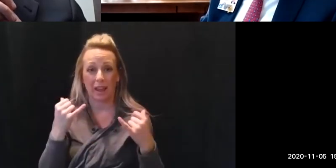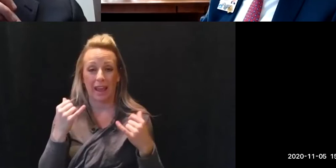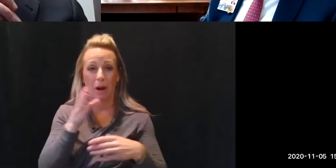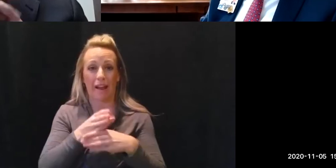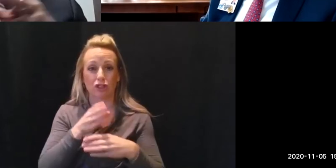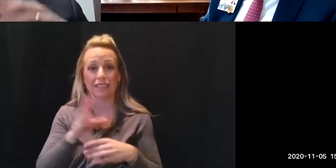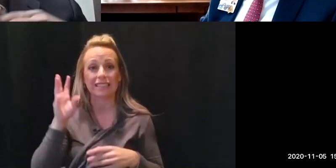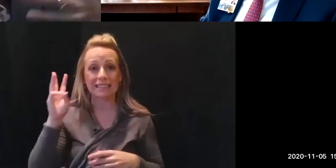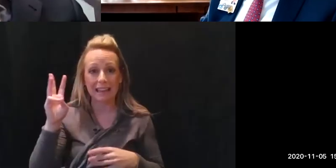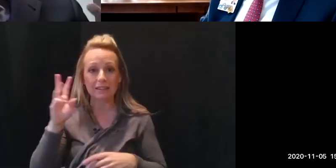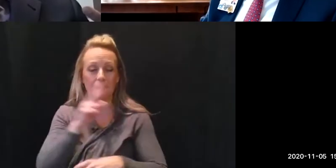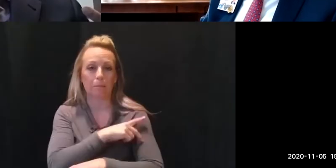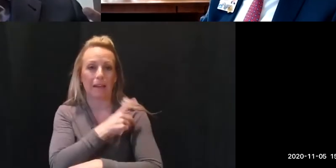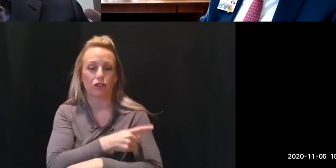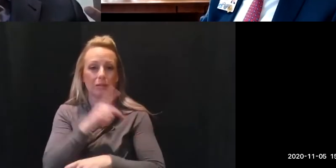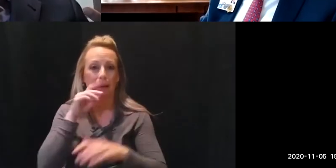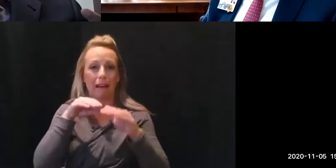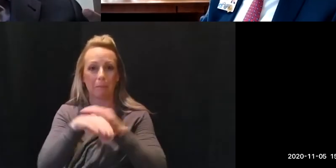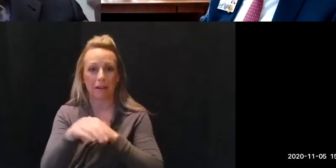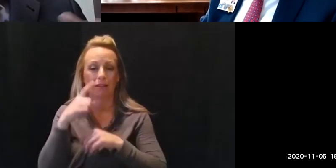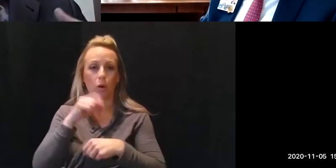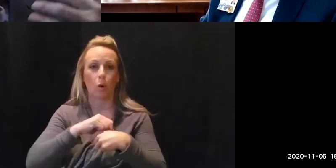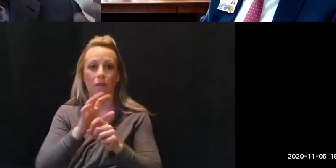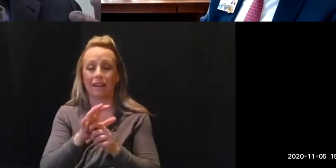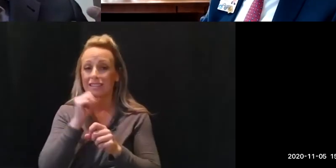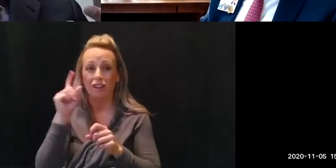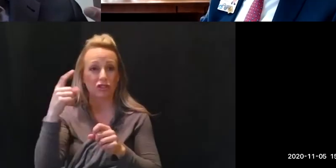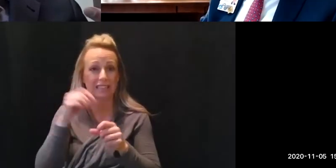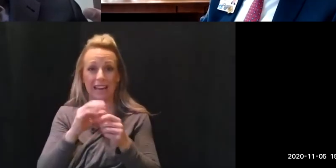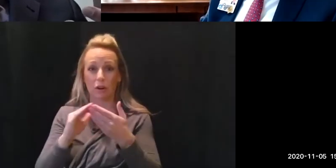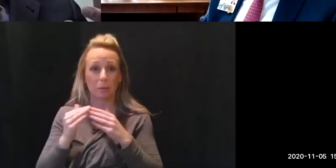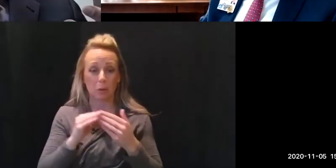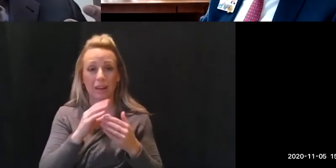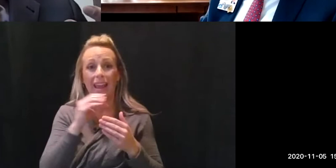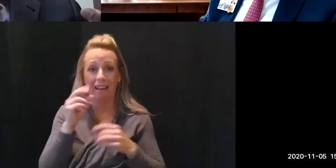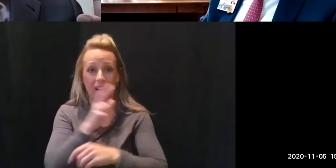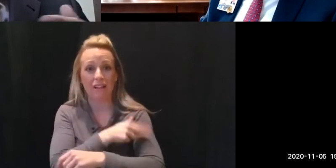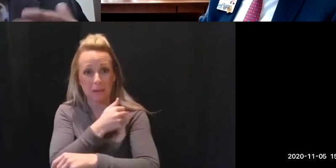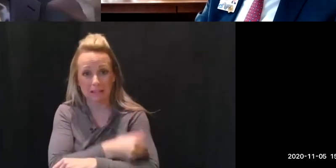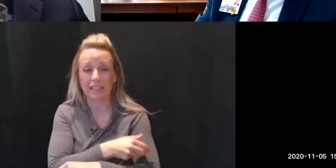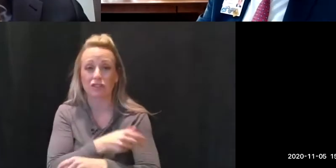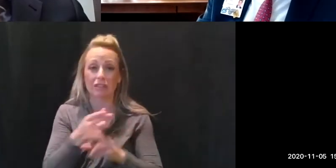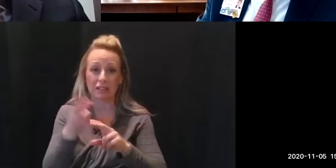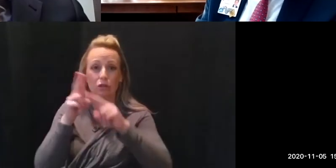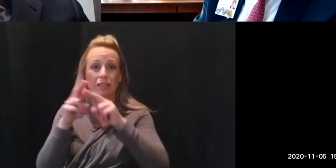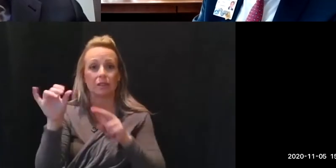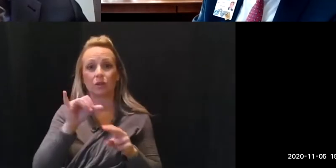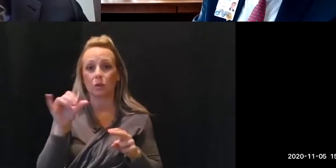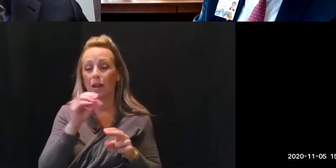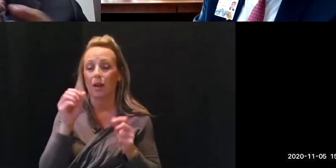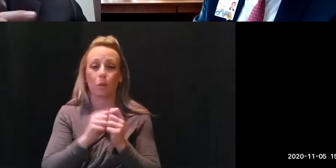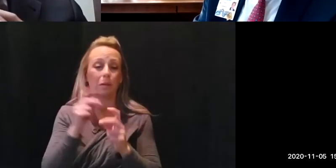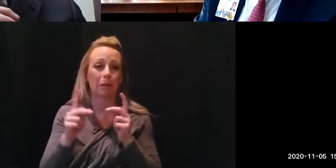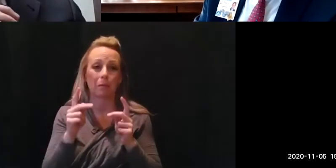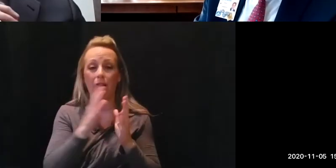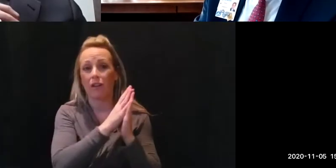So this isn't just increased spread in the community, it's resulting in increased hospitalizations and with people of all